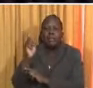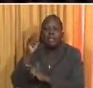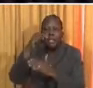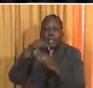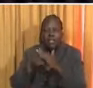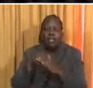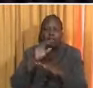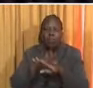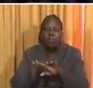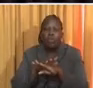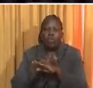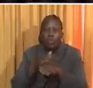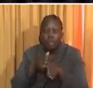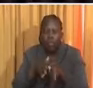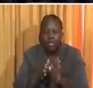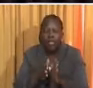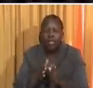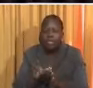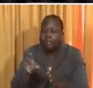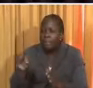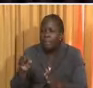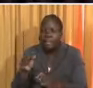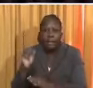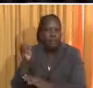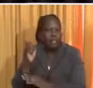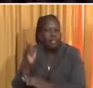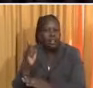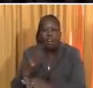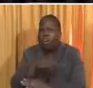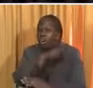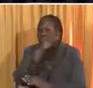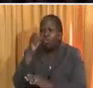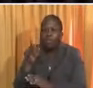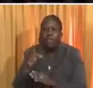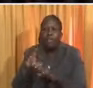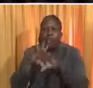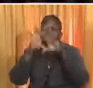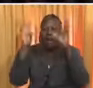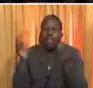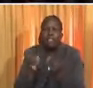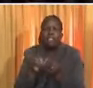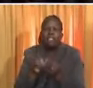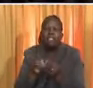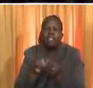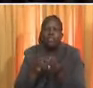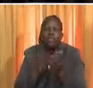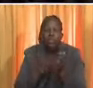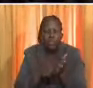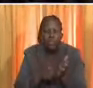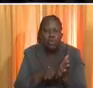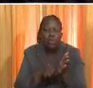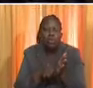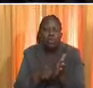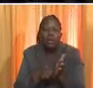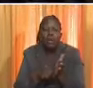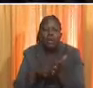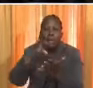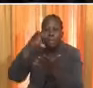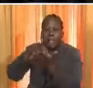inappropriate to pick a president all over the world simply because they appear to provide an answer to a matter at